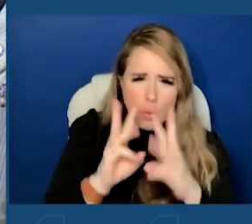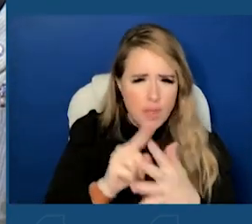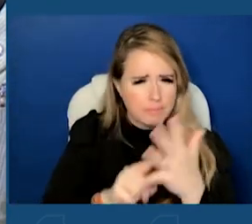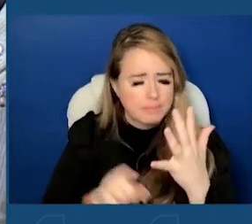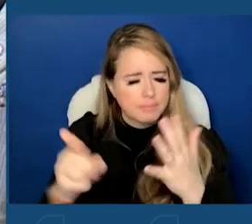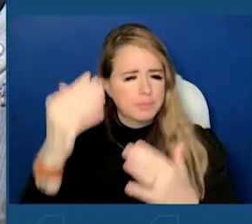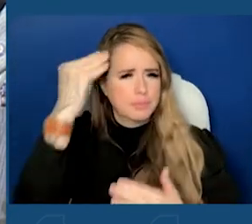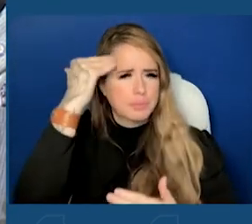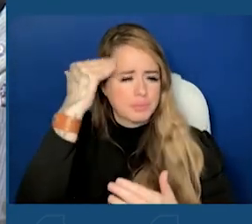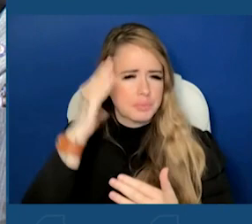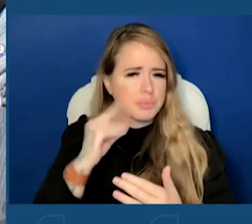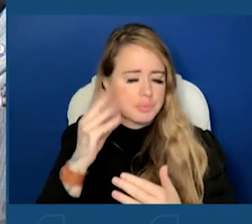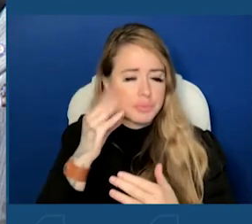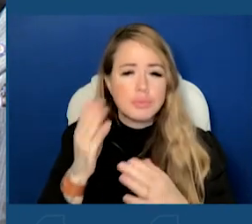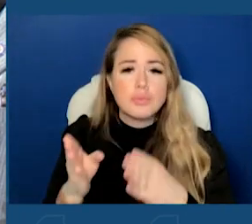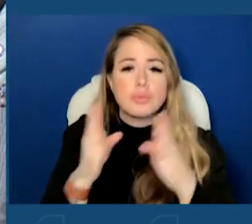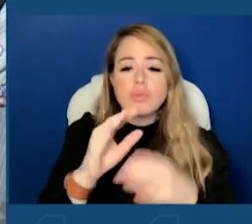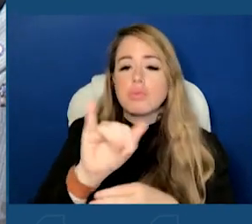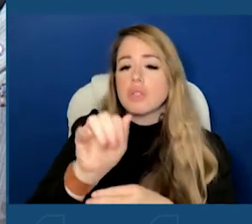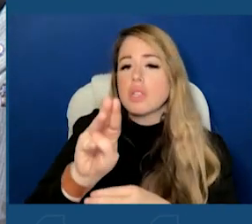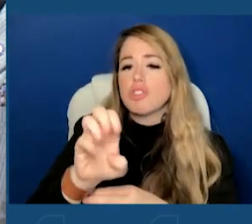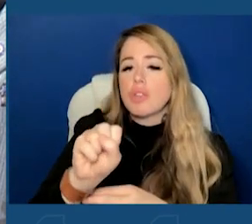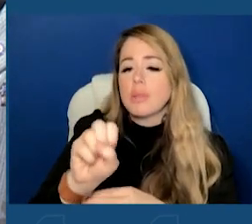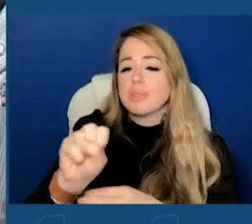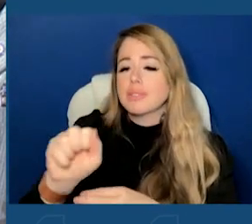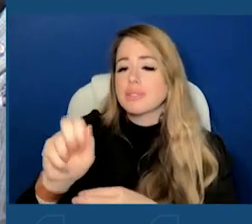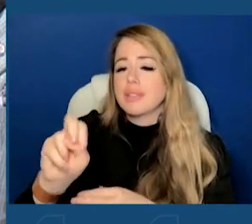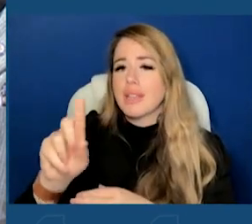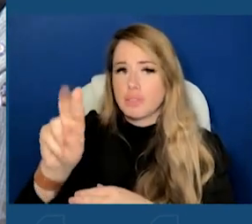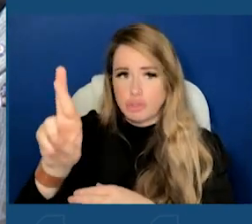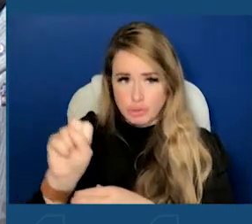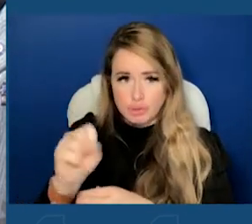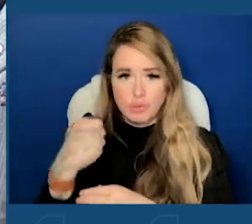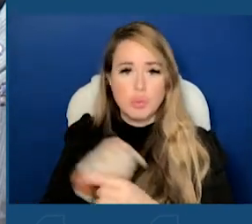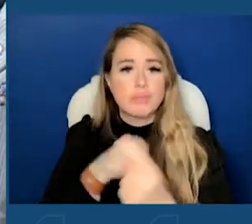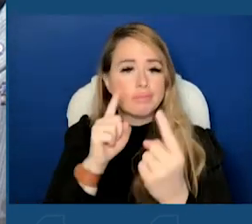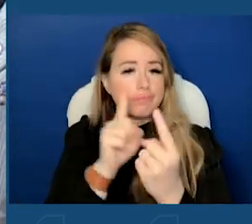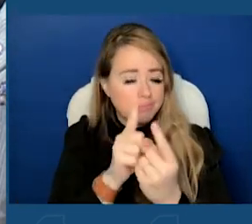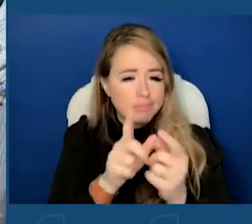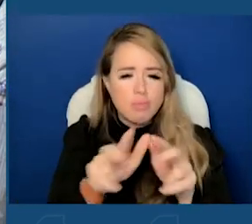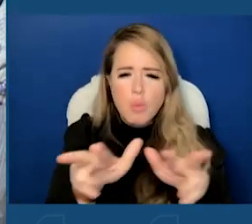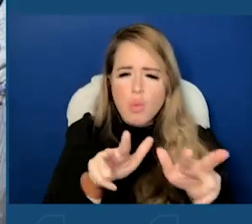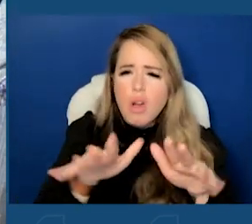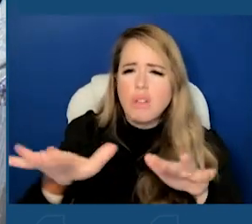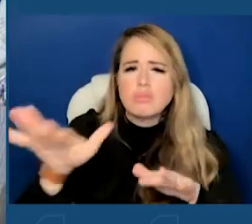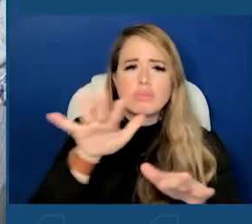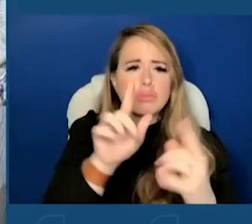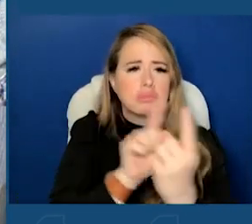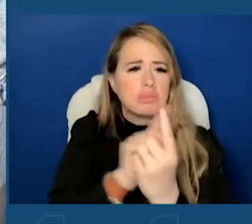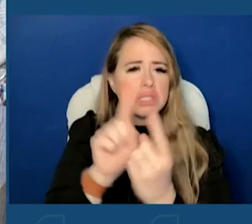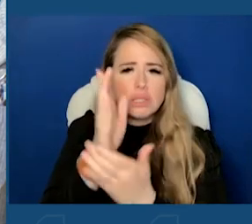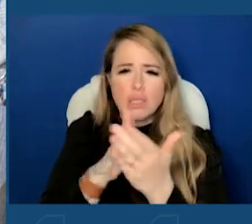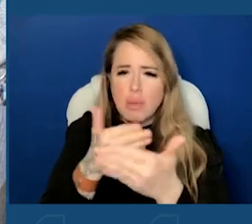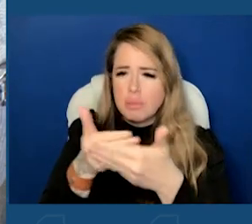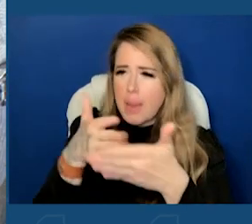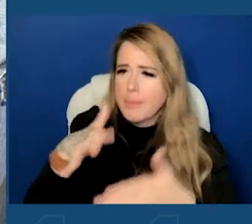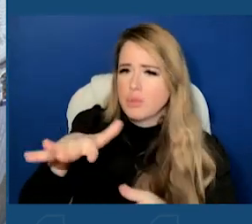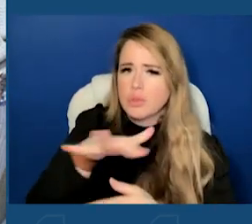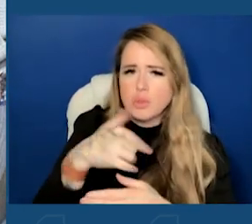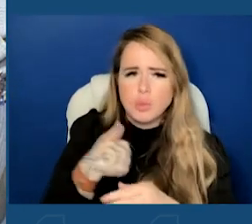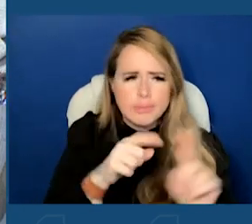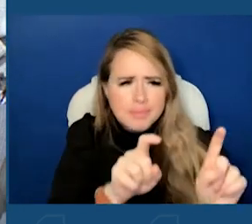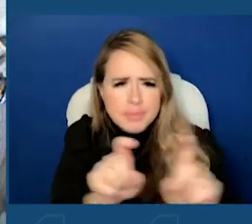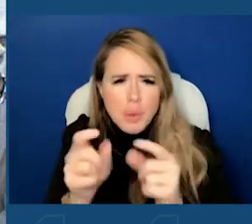who we walked through, talked to some of his friends and neighbors to just find out firsthand what has happened here over the